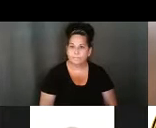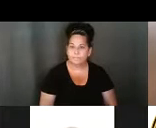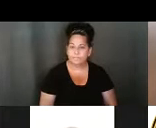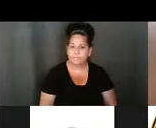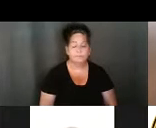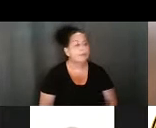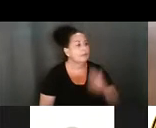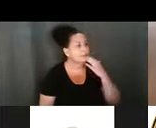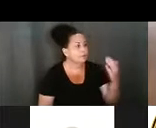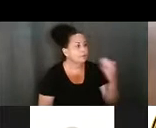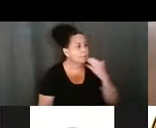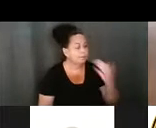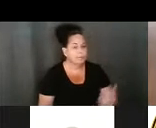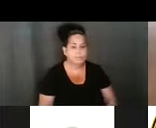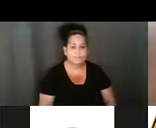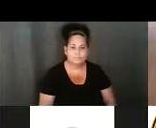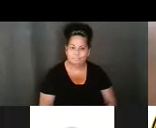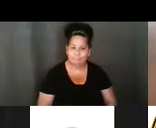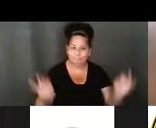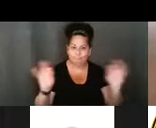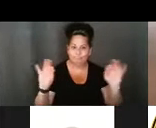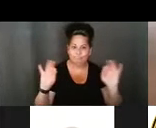Thank you. You're very welcome.